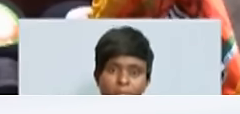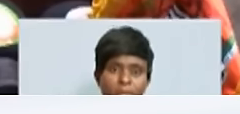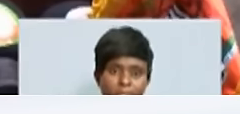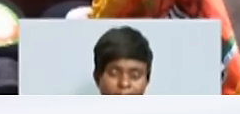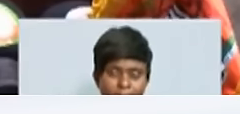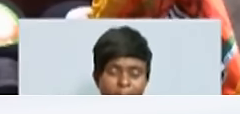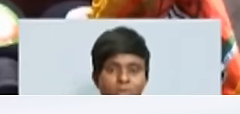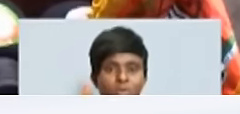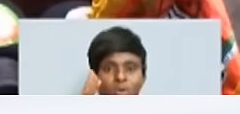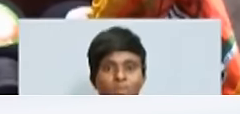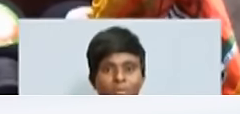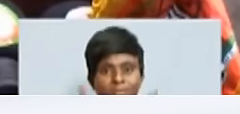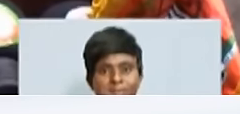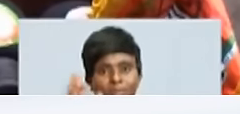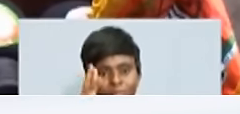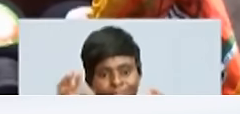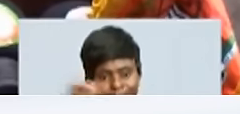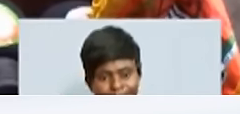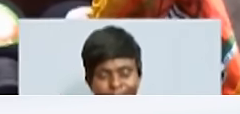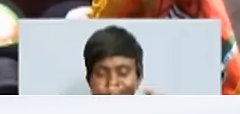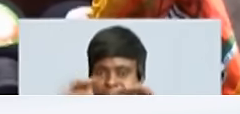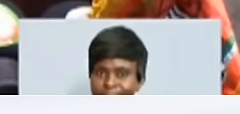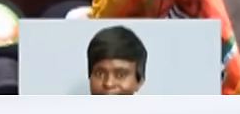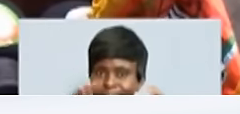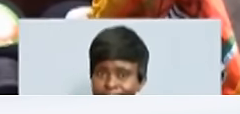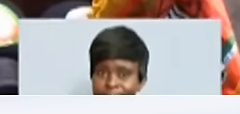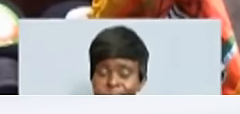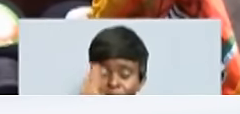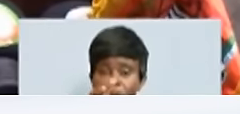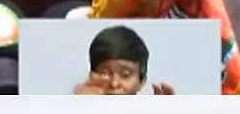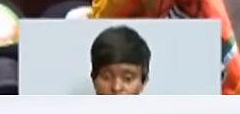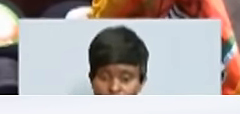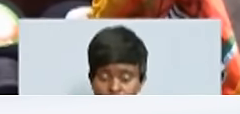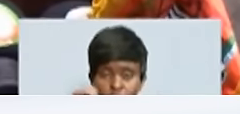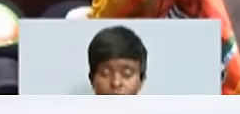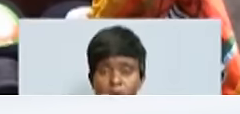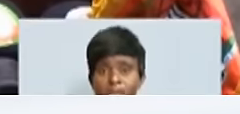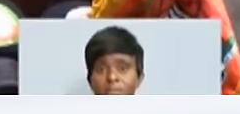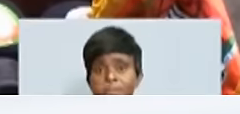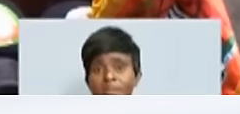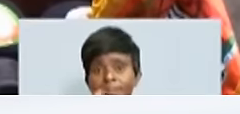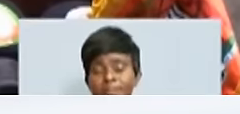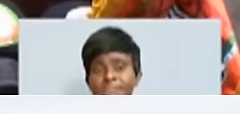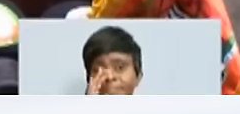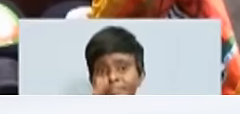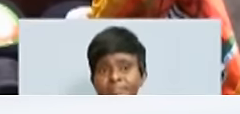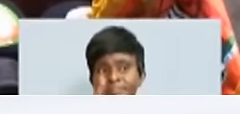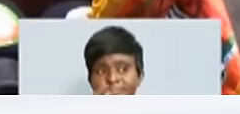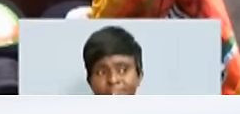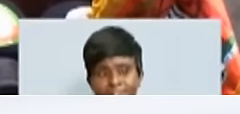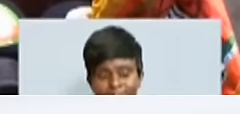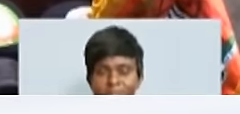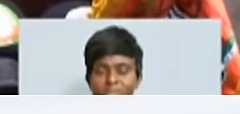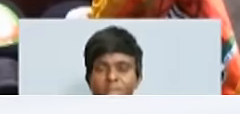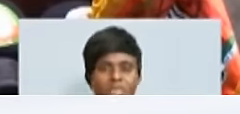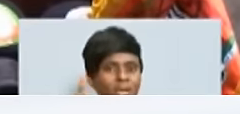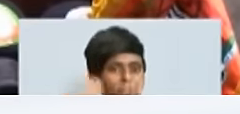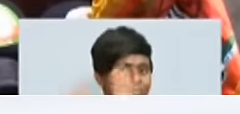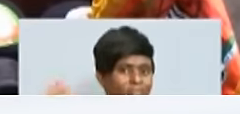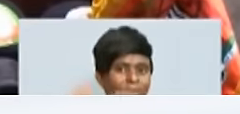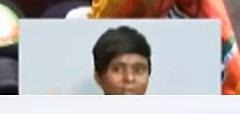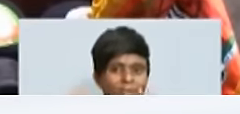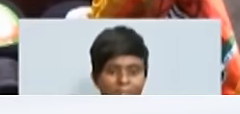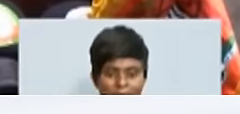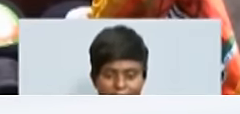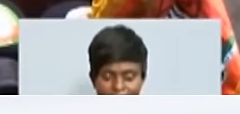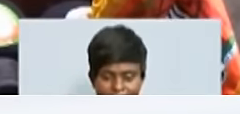youth. We will do more. We will do more in this area, Madam Speaker. We are not turning back.